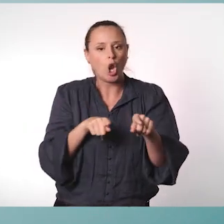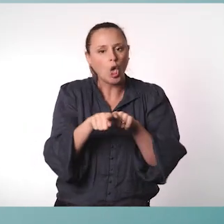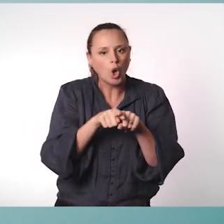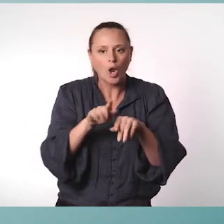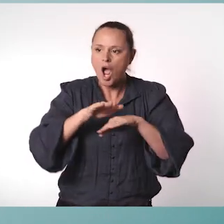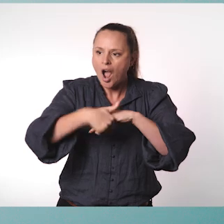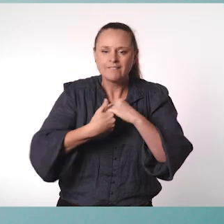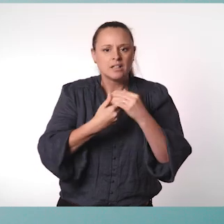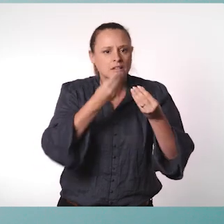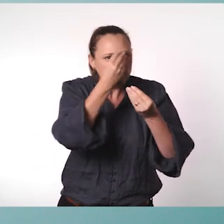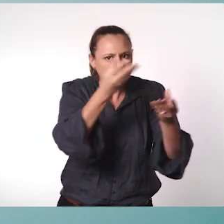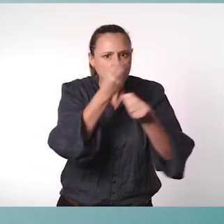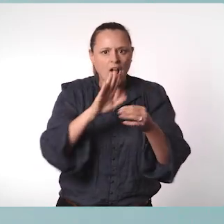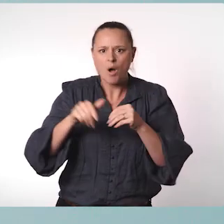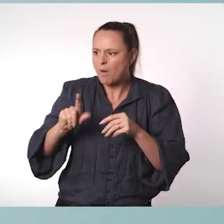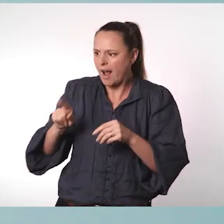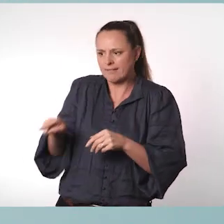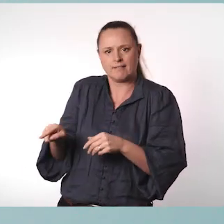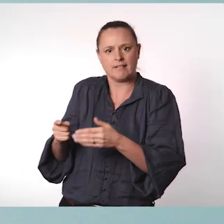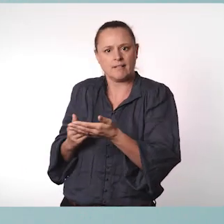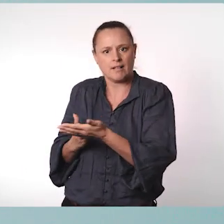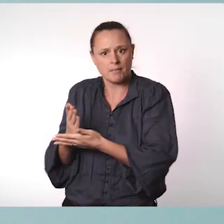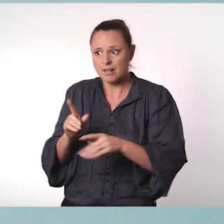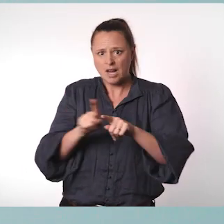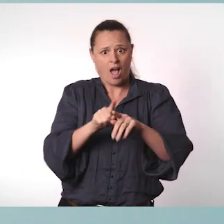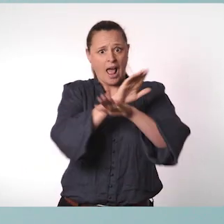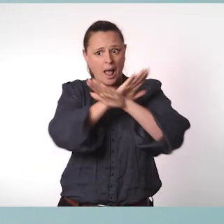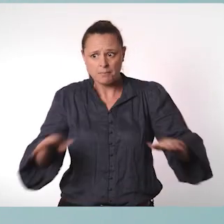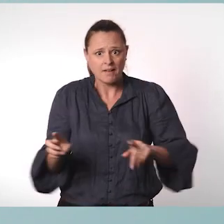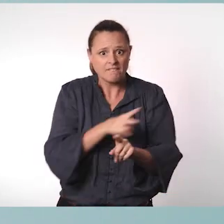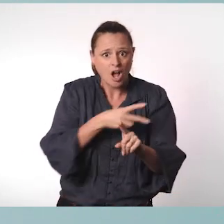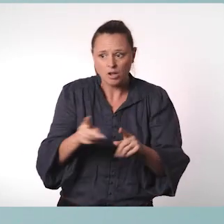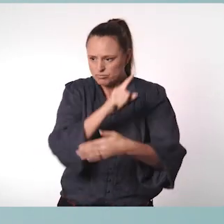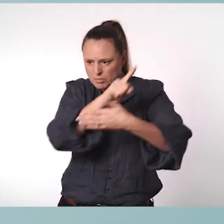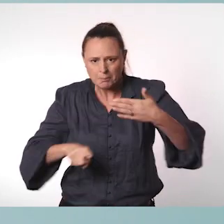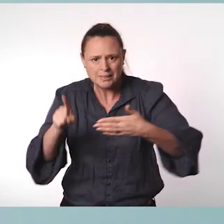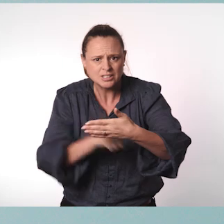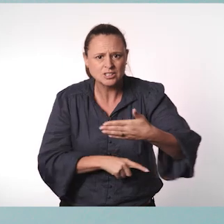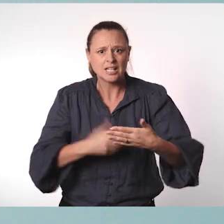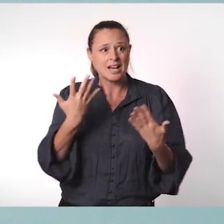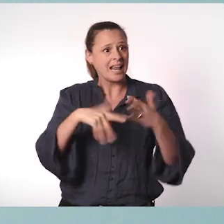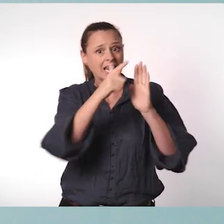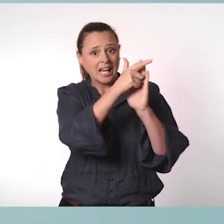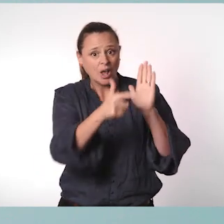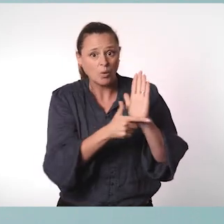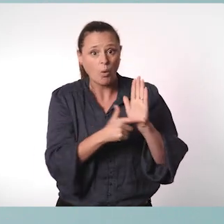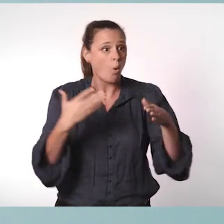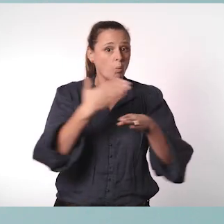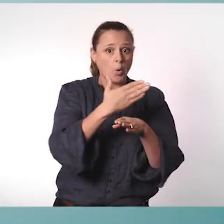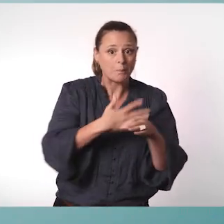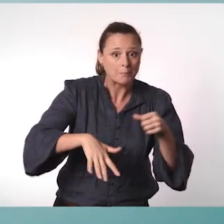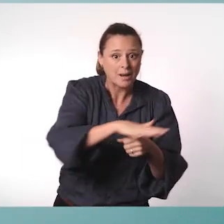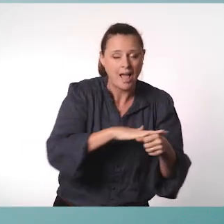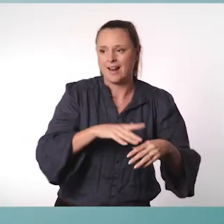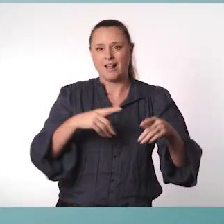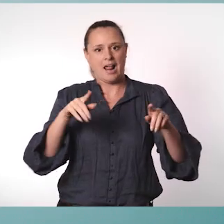of violence they face. And speak up against violence and discrimination when we see it in our laws, workplaces, and socially.